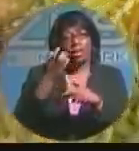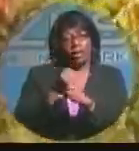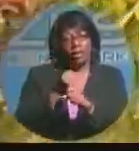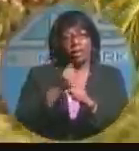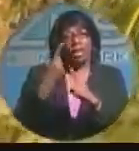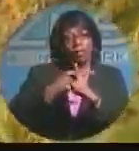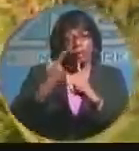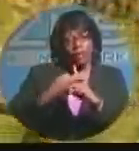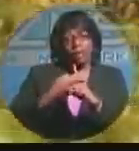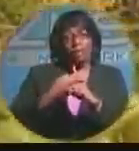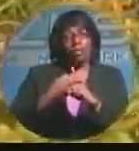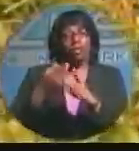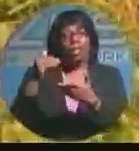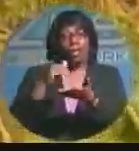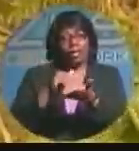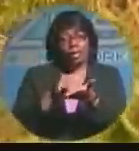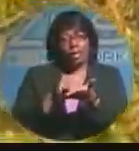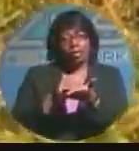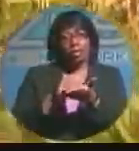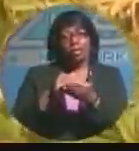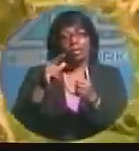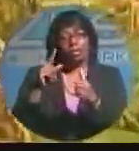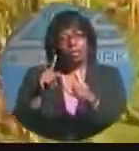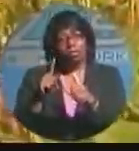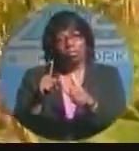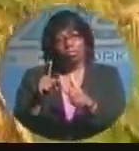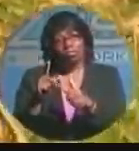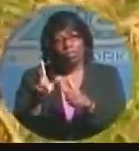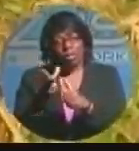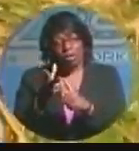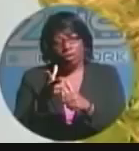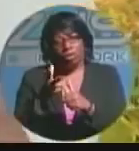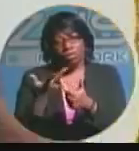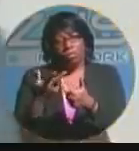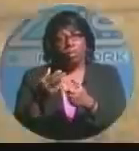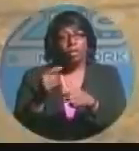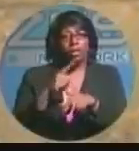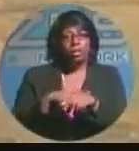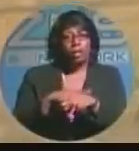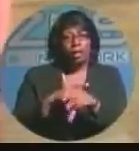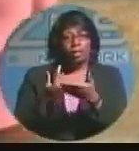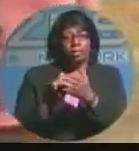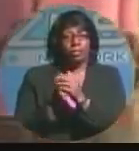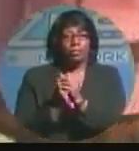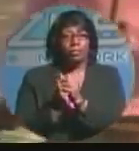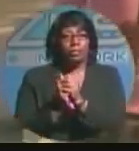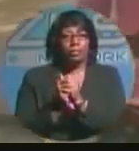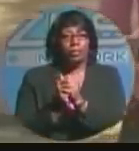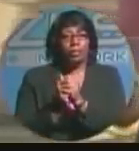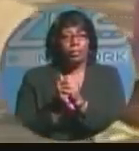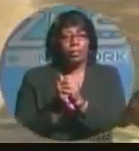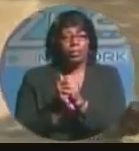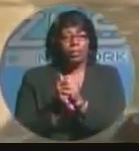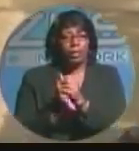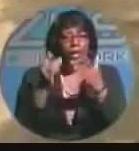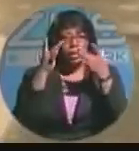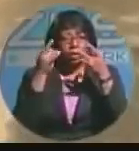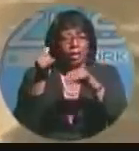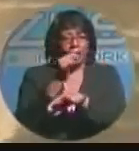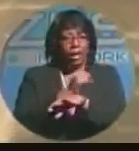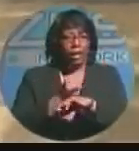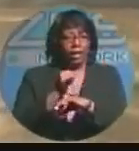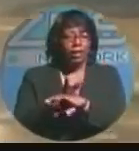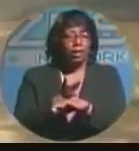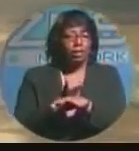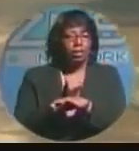again. But this is the third, well, I would say the third time. Just moments ago, we touched down here in Cat Island, and like the events of